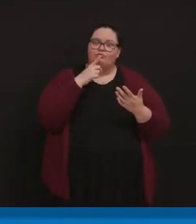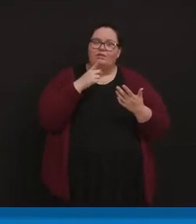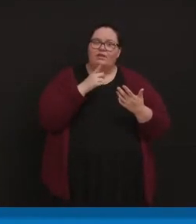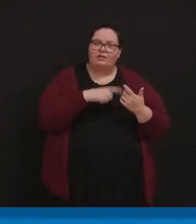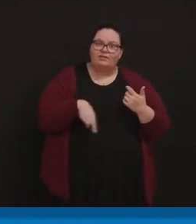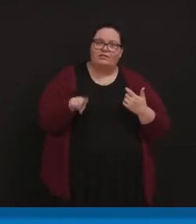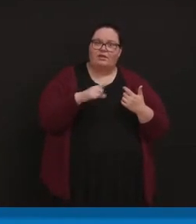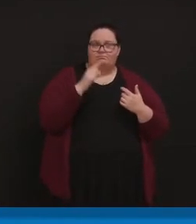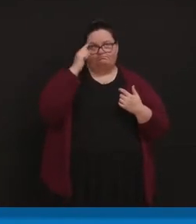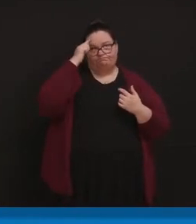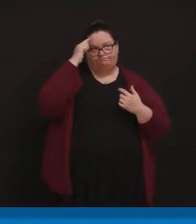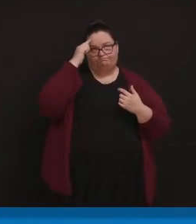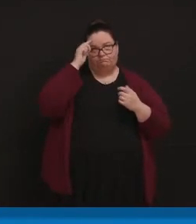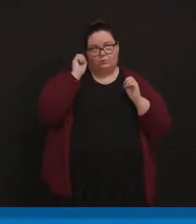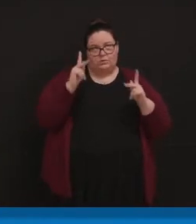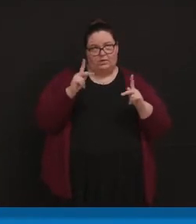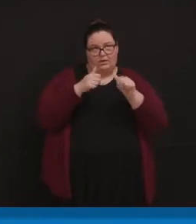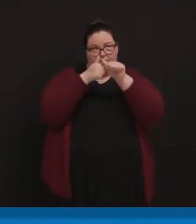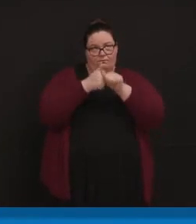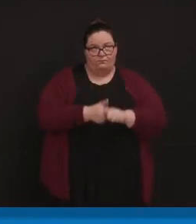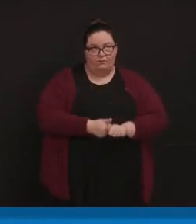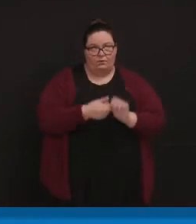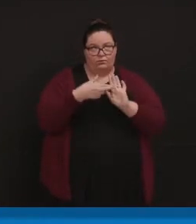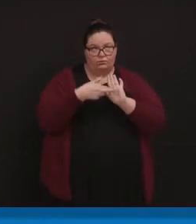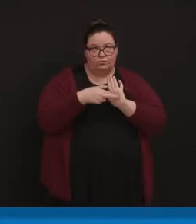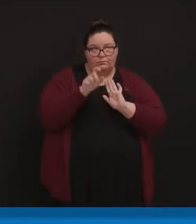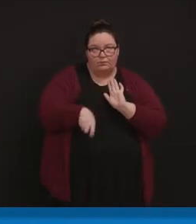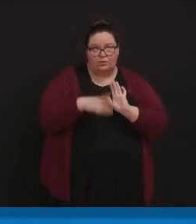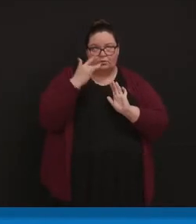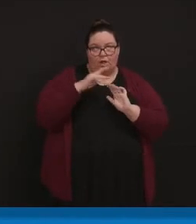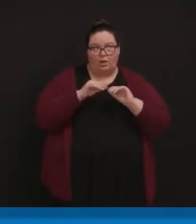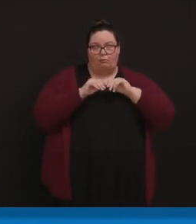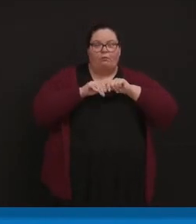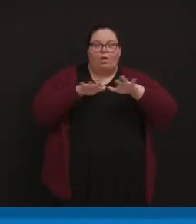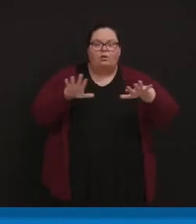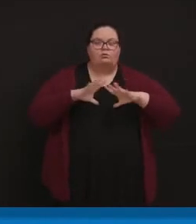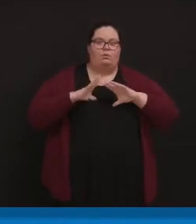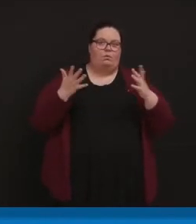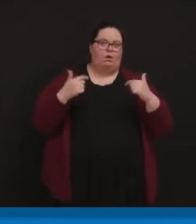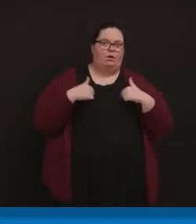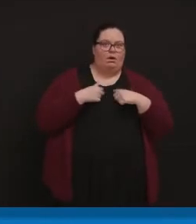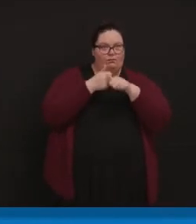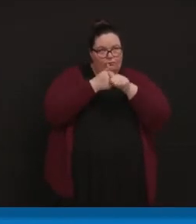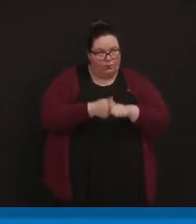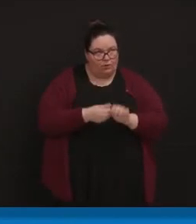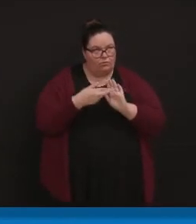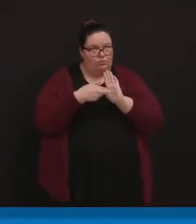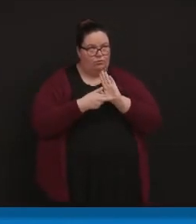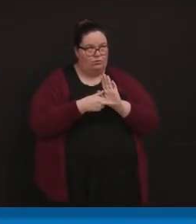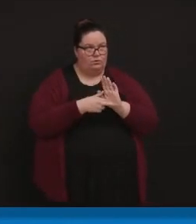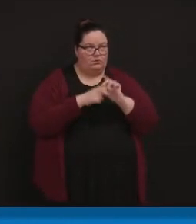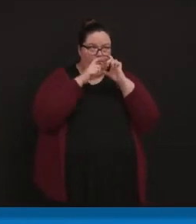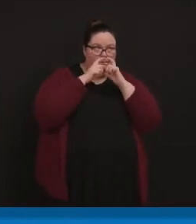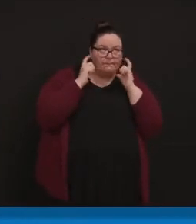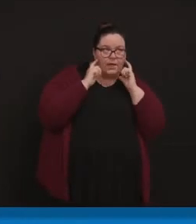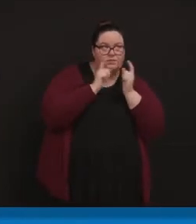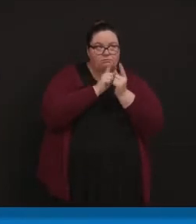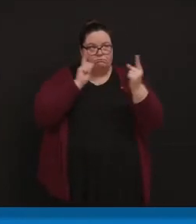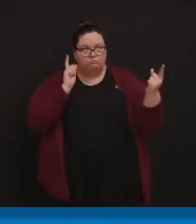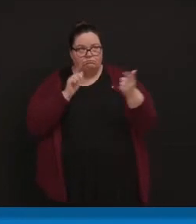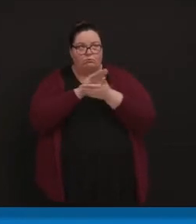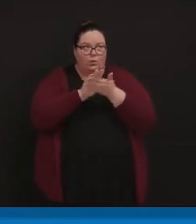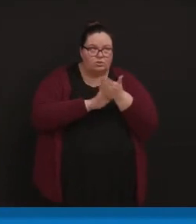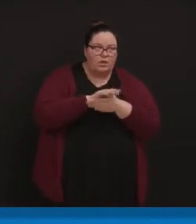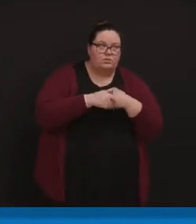are keeping front of mind every day, the citizens of this province, the need to follow the directions from public health so we can get through these last